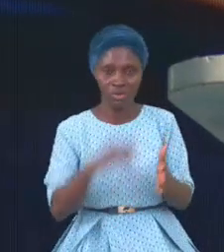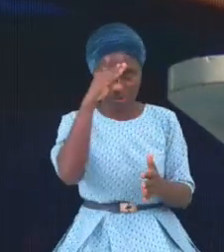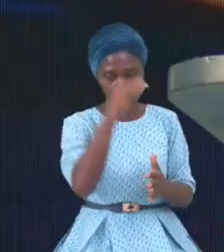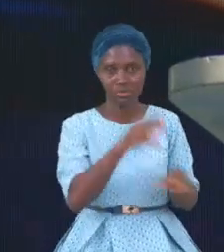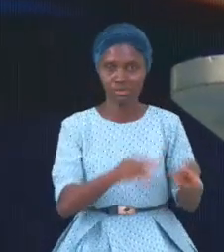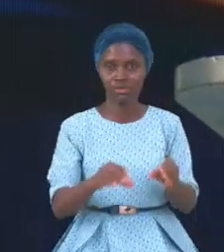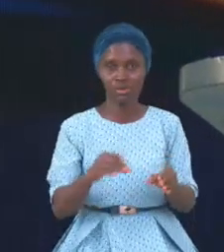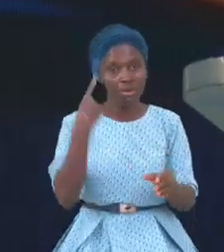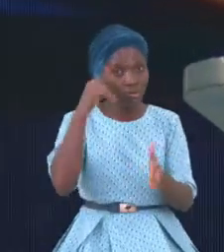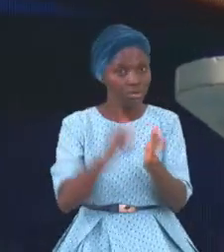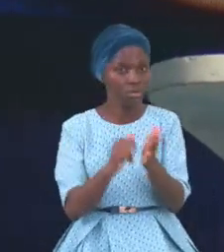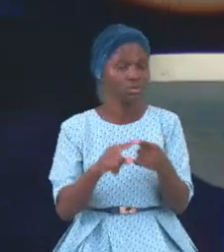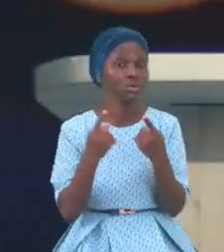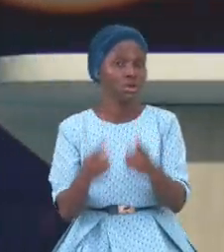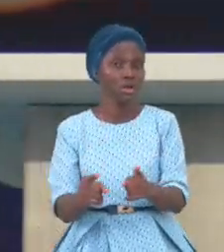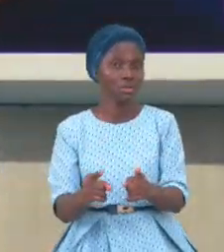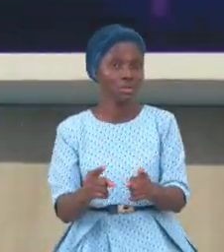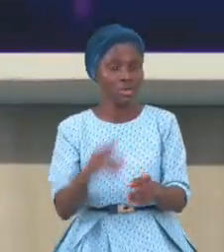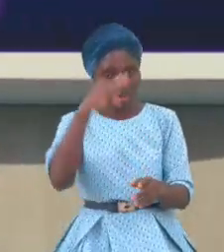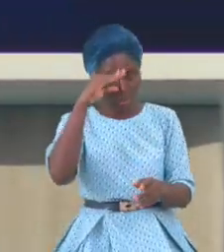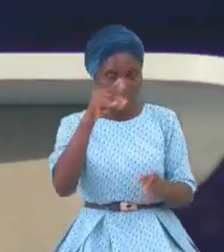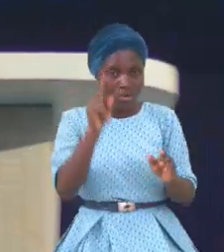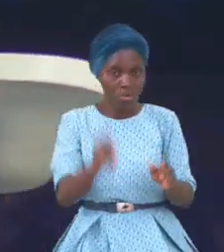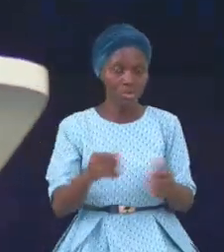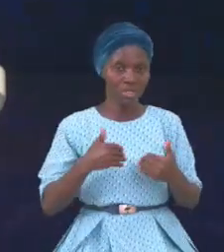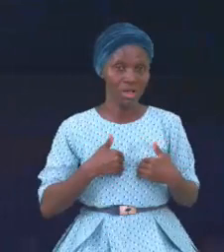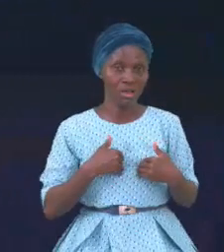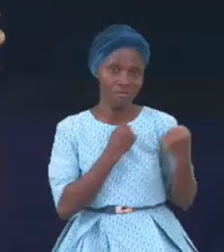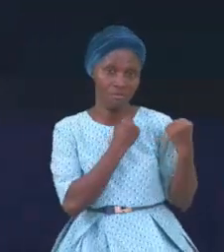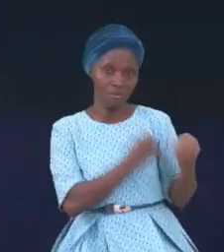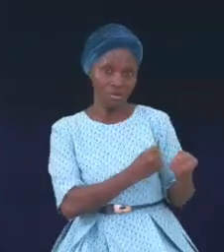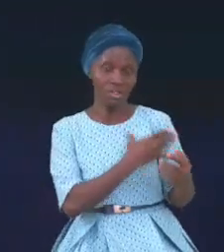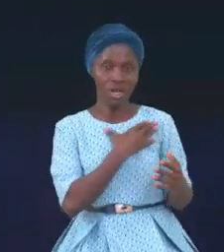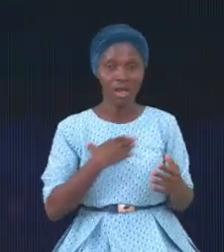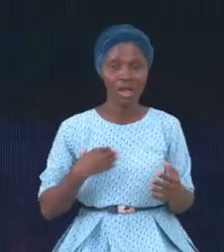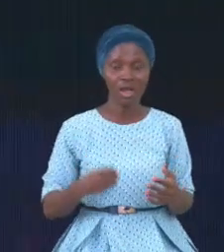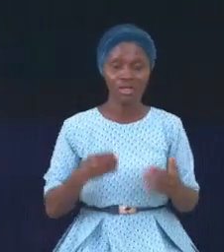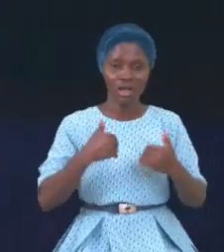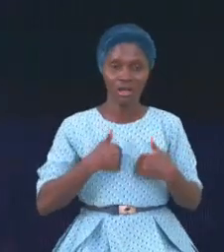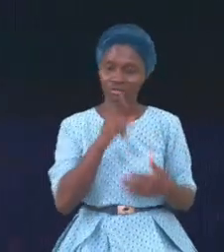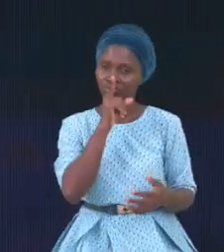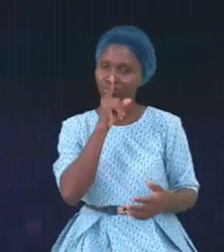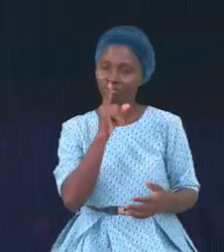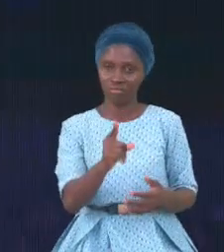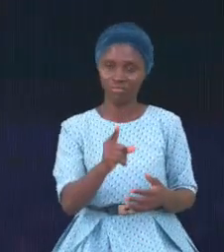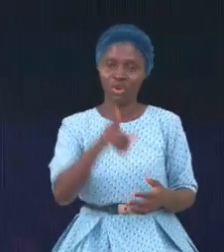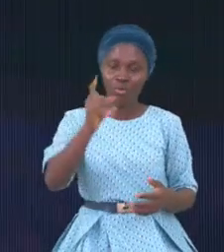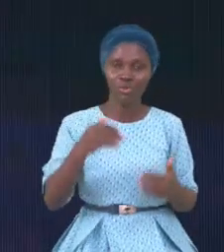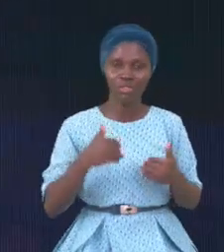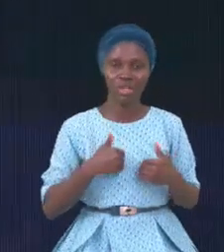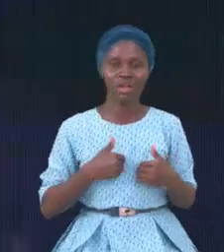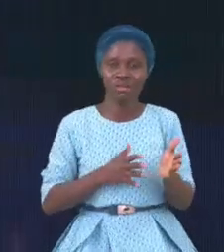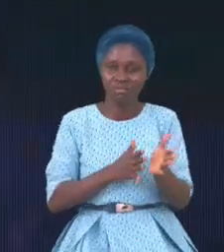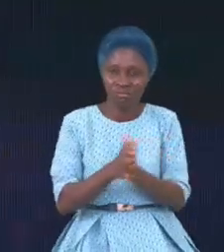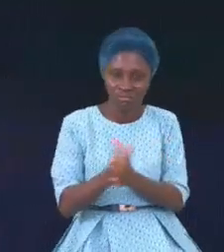have courage, he must have conviction, he must have confidence, he must have the grit, that is the strength